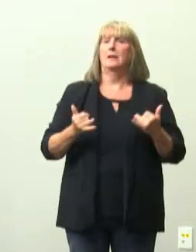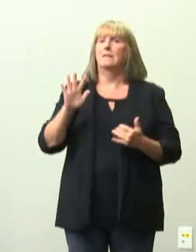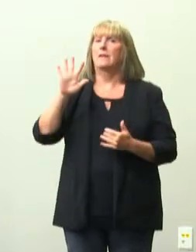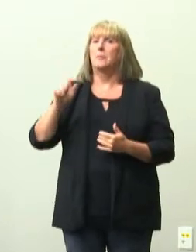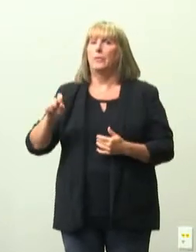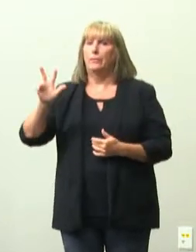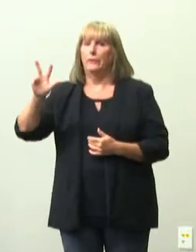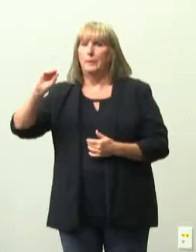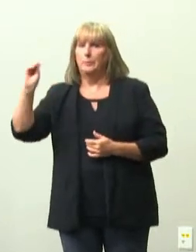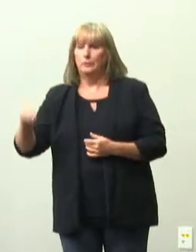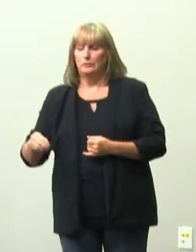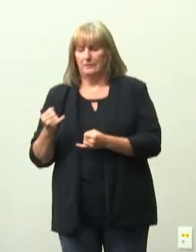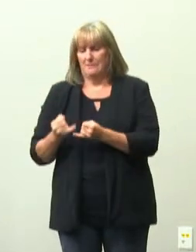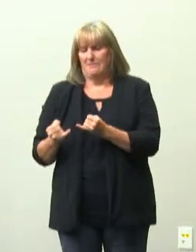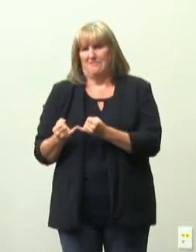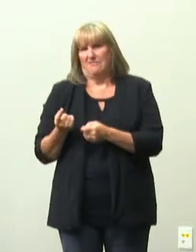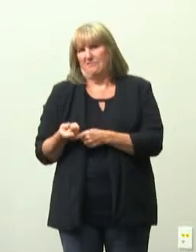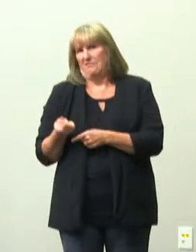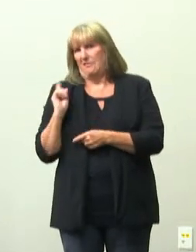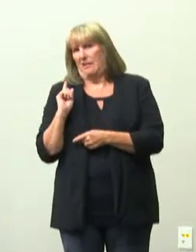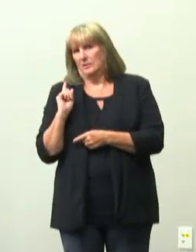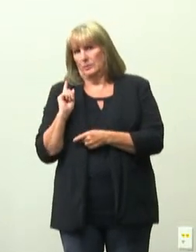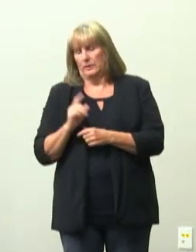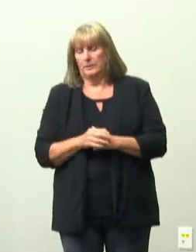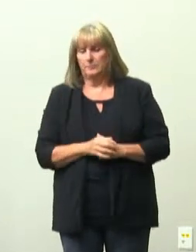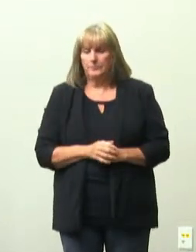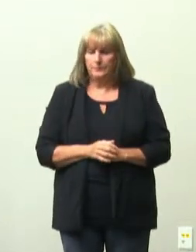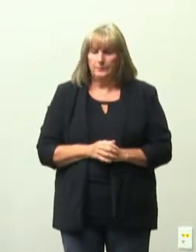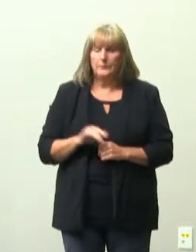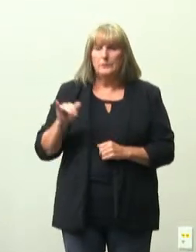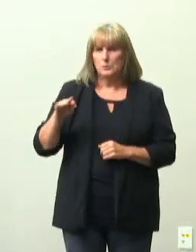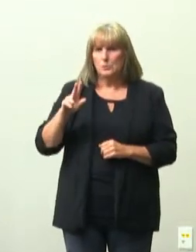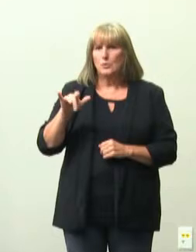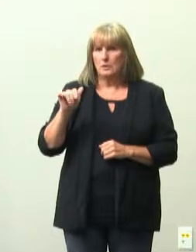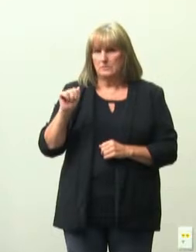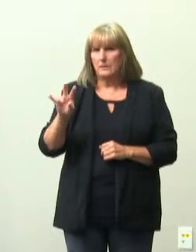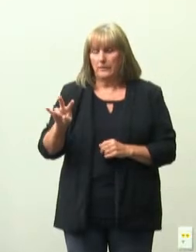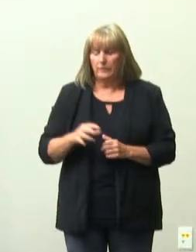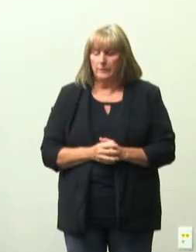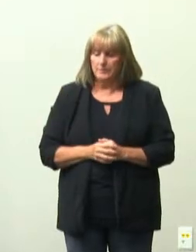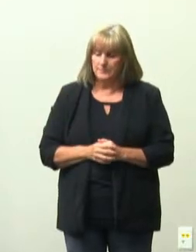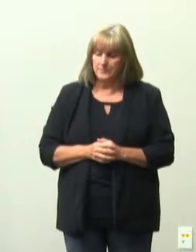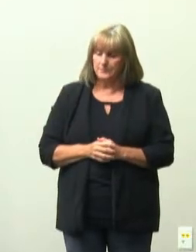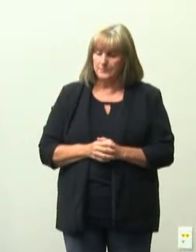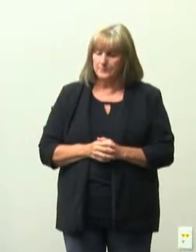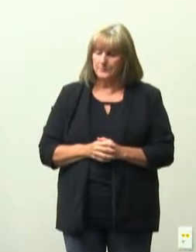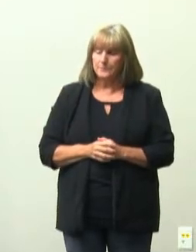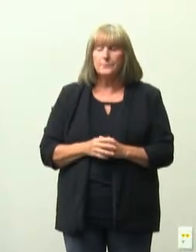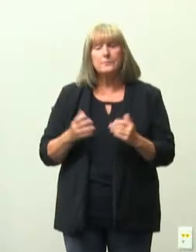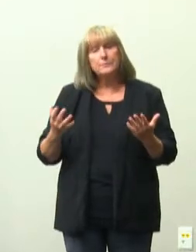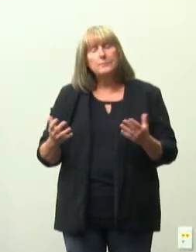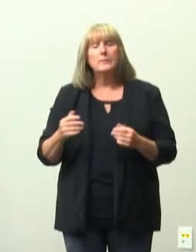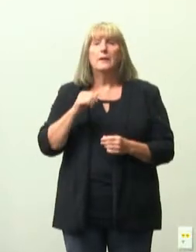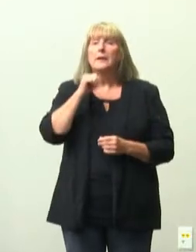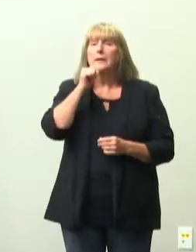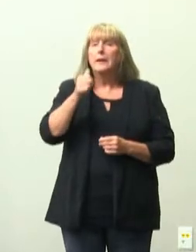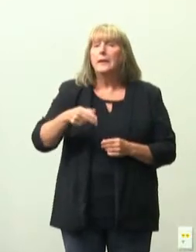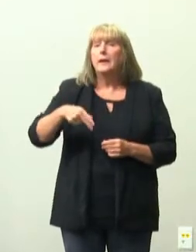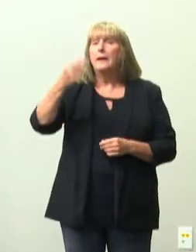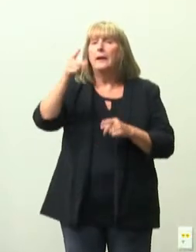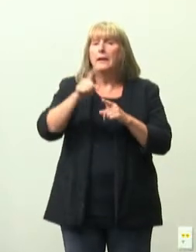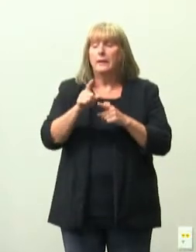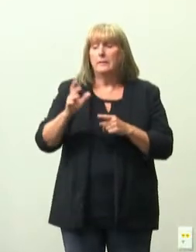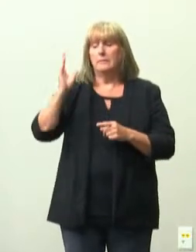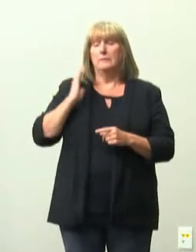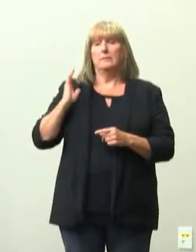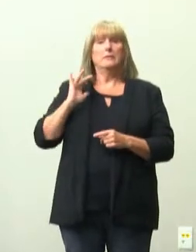5.3% at the end of last week, ending July 17th. Not as high as near the 10% back in